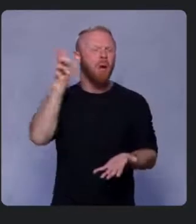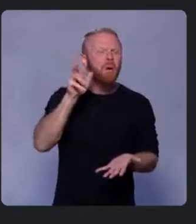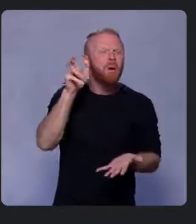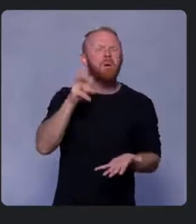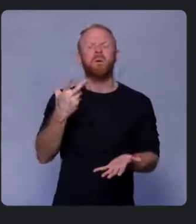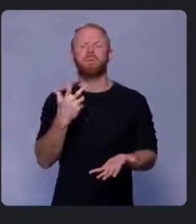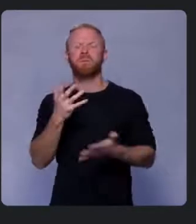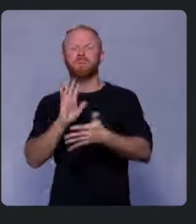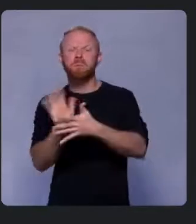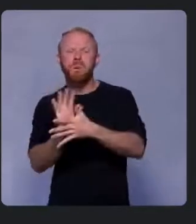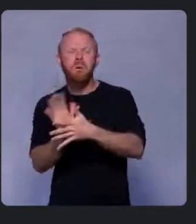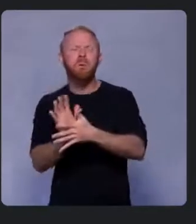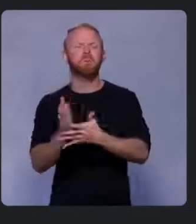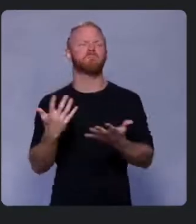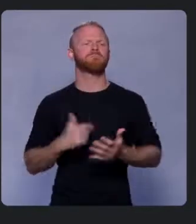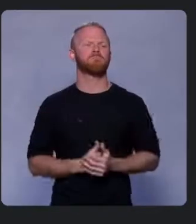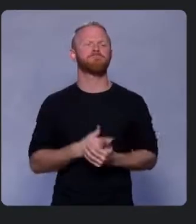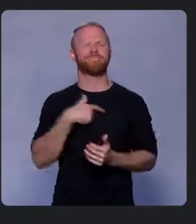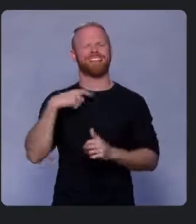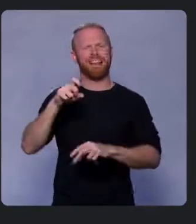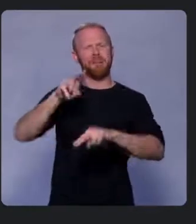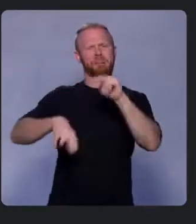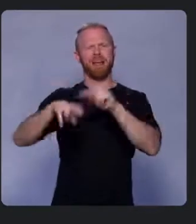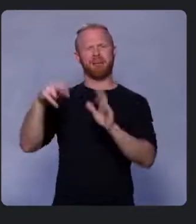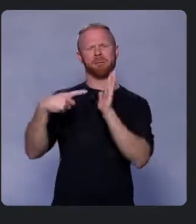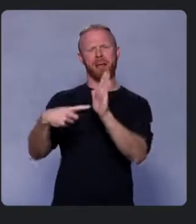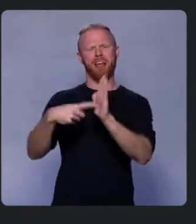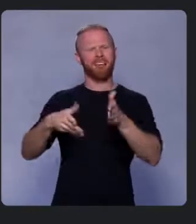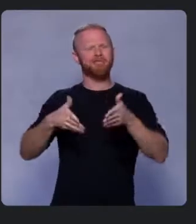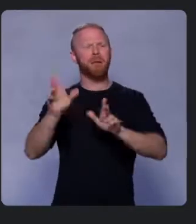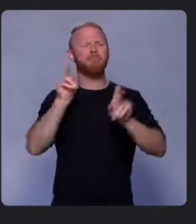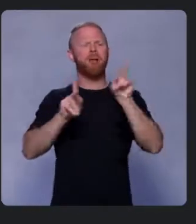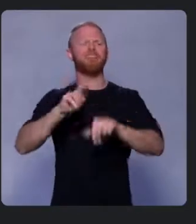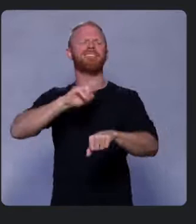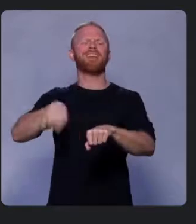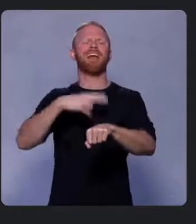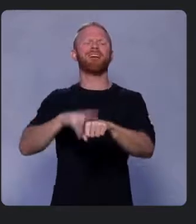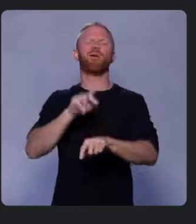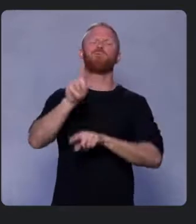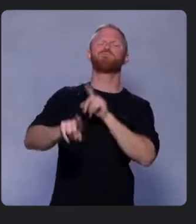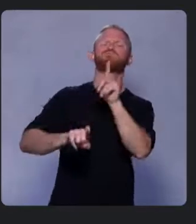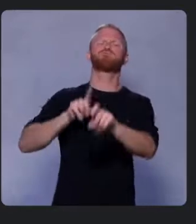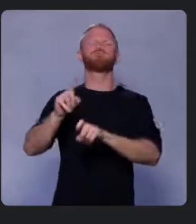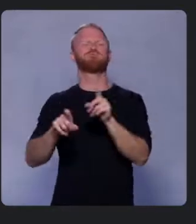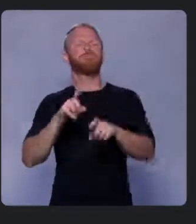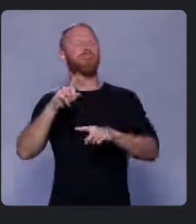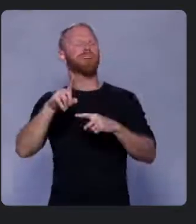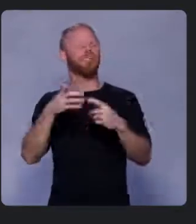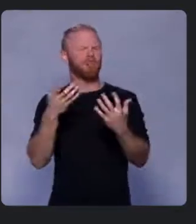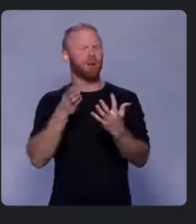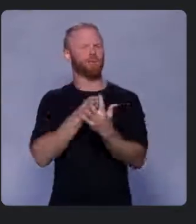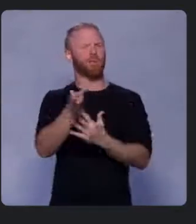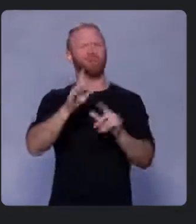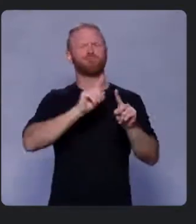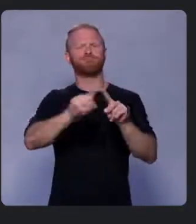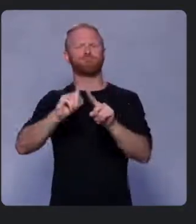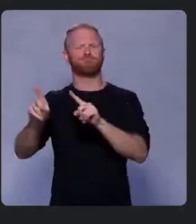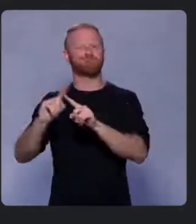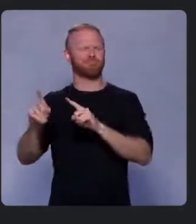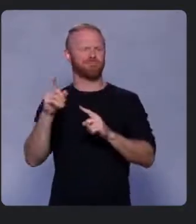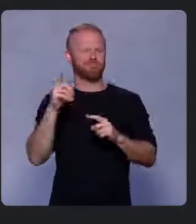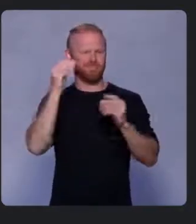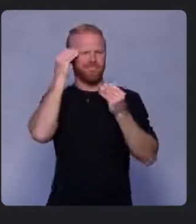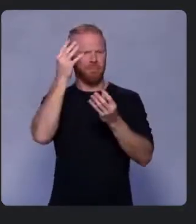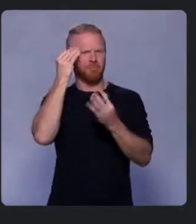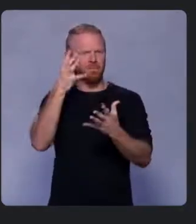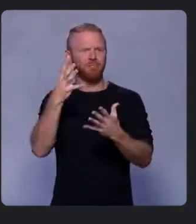video. So we need to build models that allow people to naturally ask questions across different types of information. These are